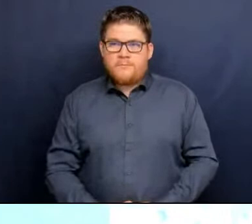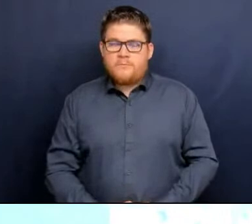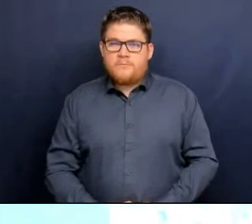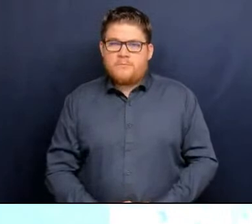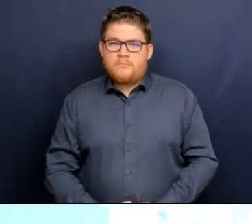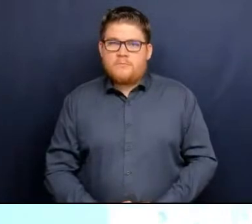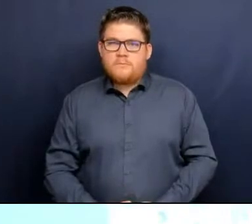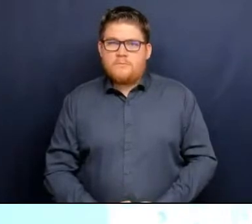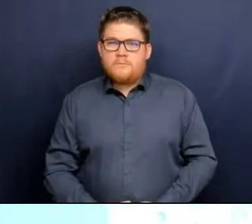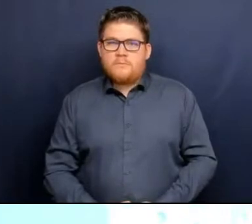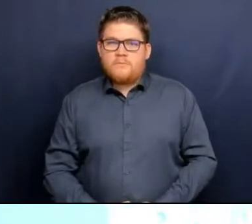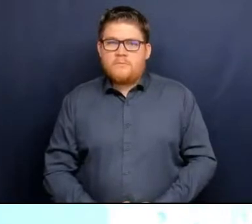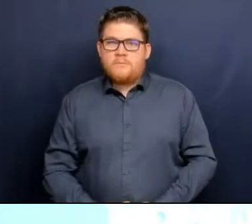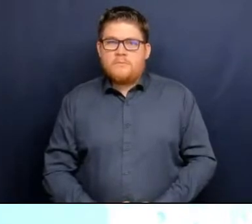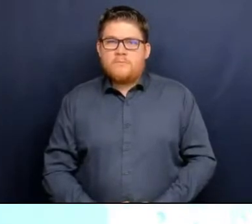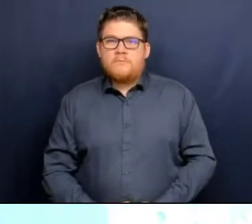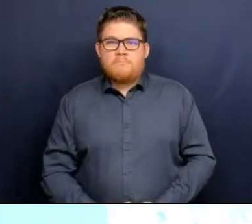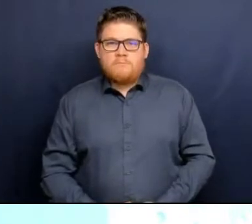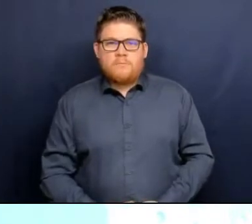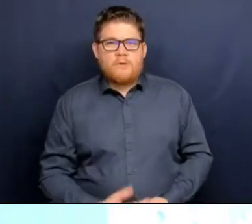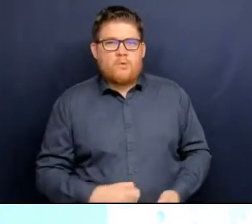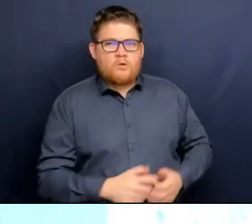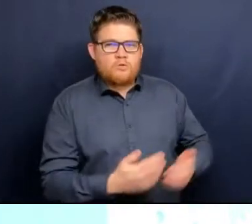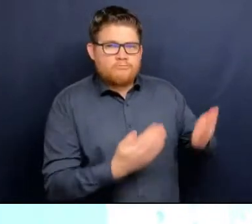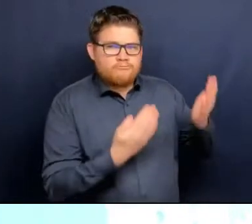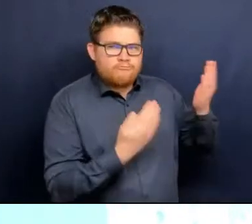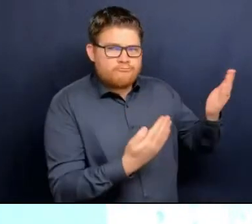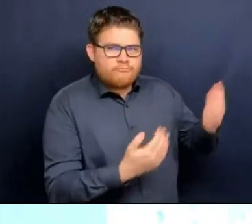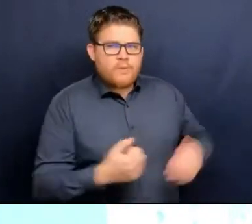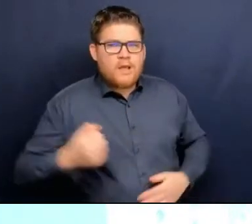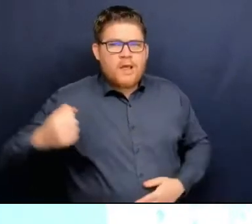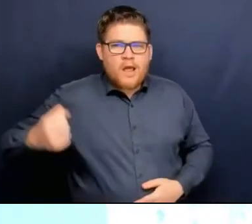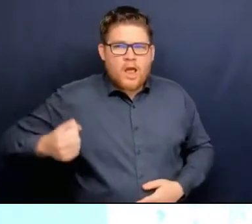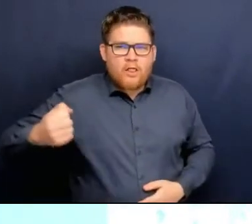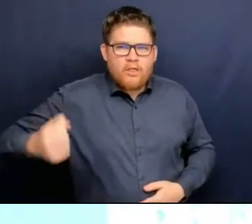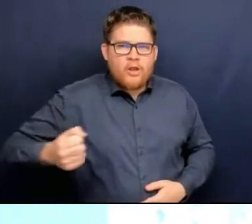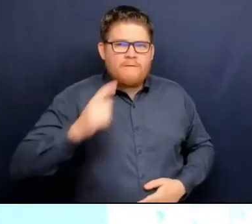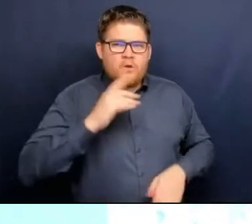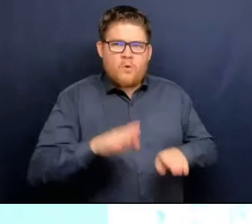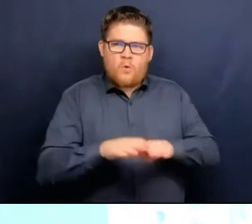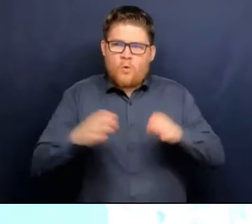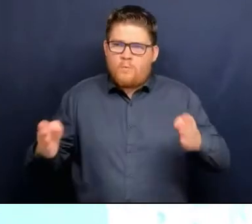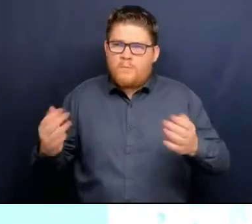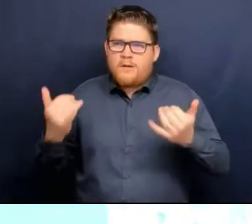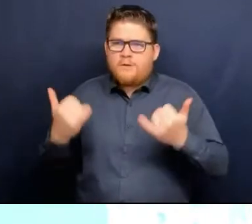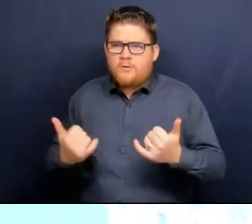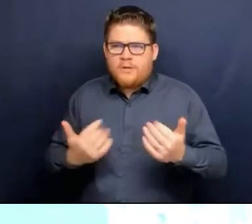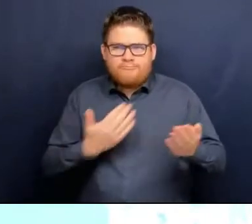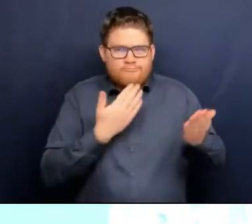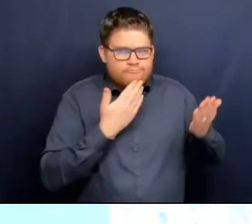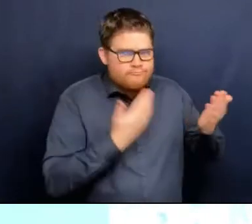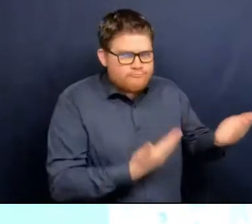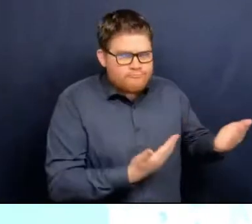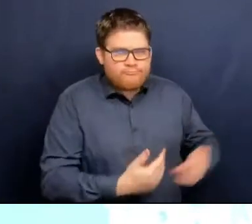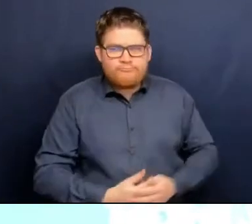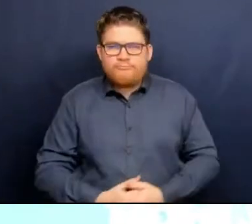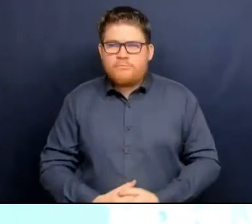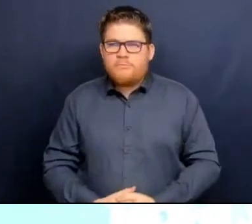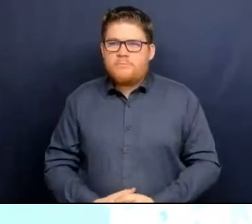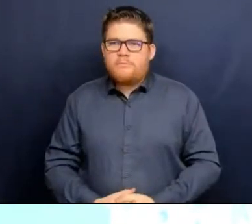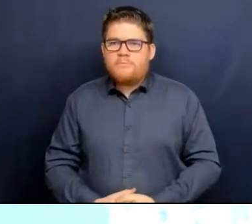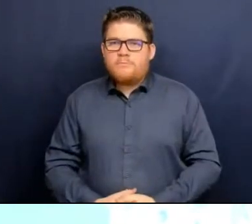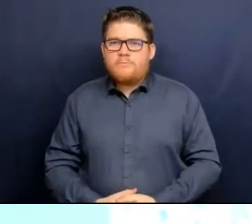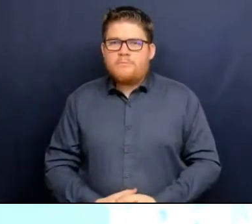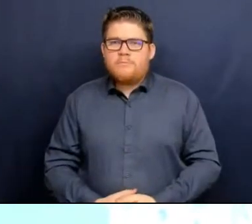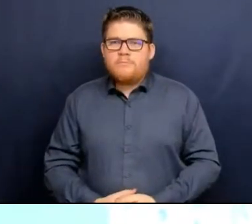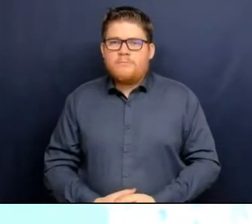Just like to thank our elder for opening us up in a good way today. And it's a really honor to be on your territory to